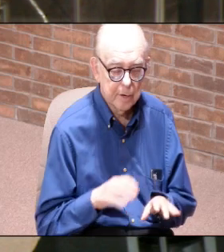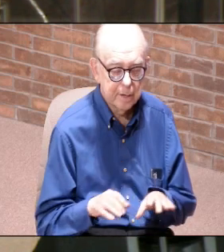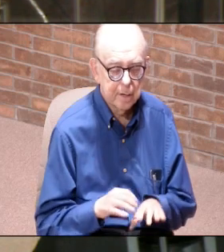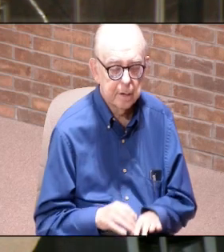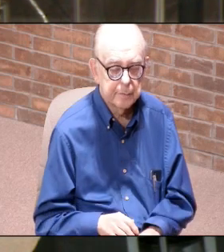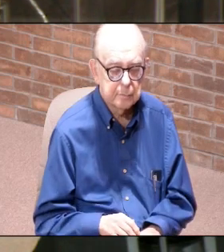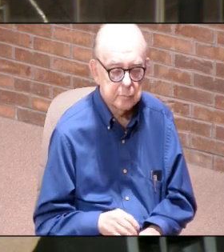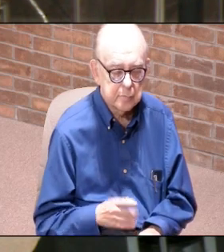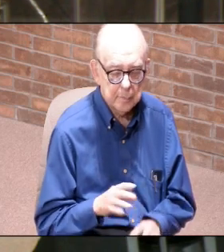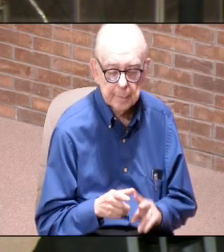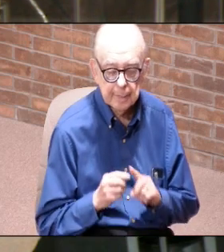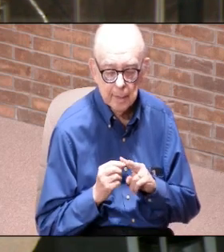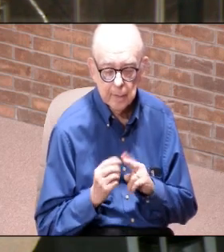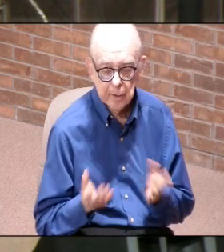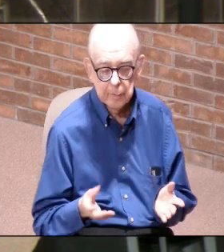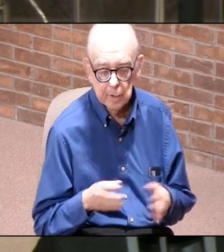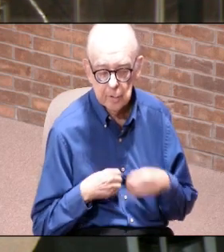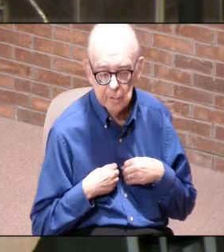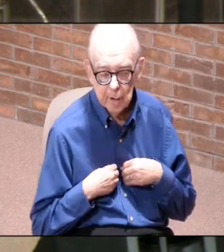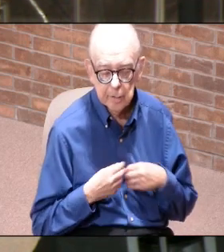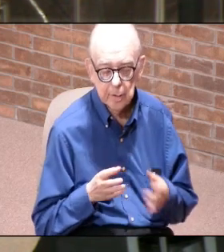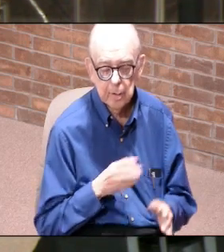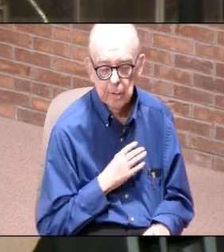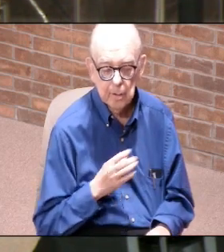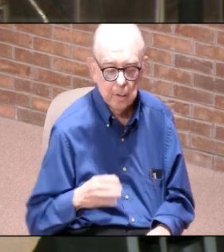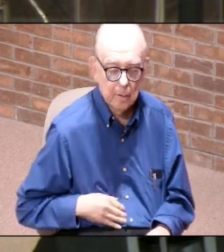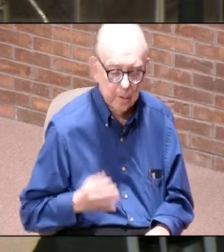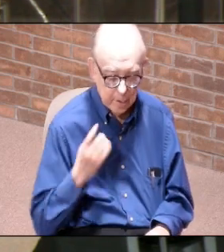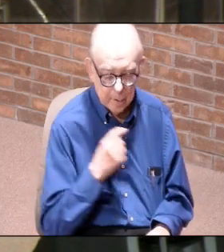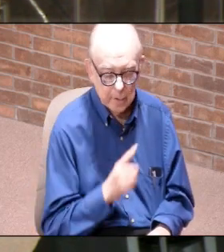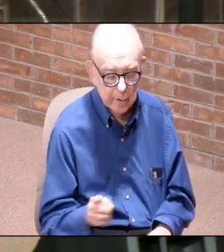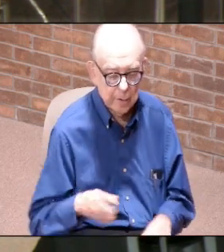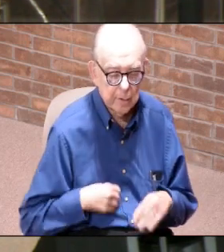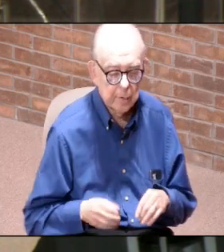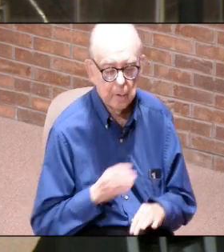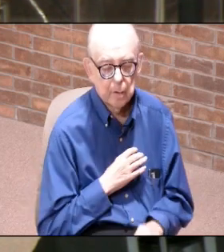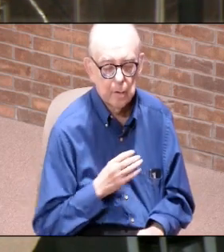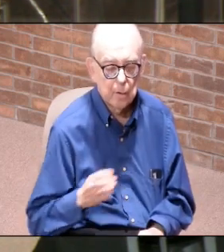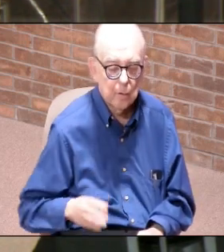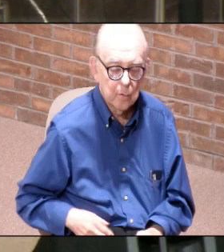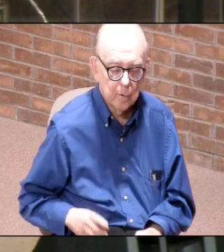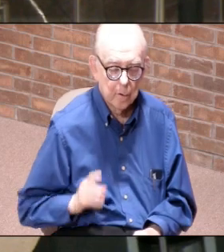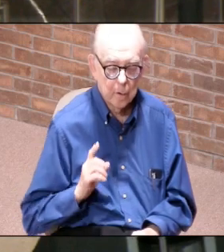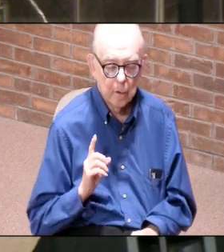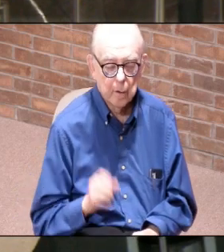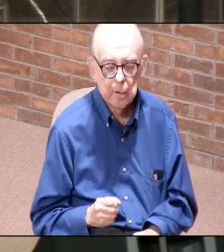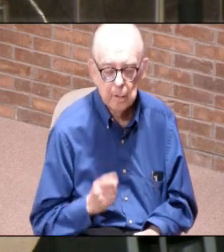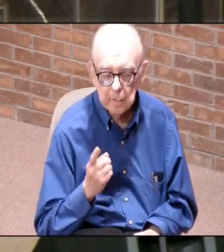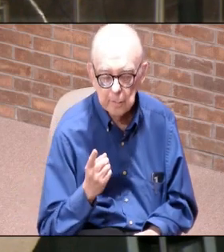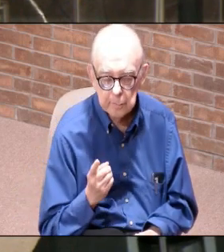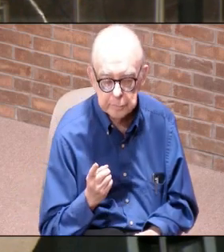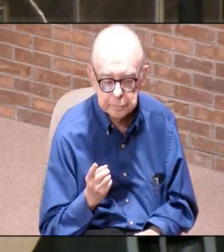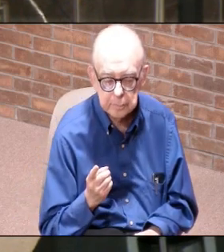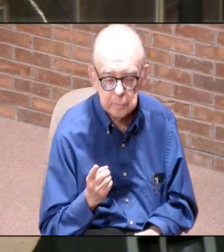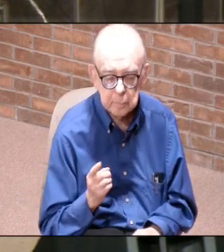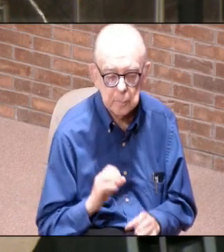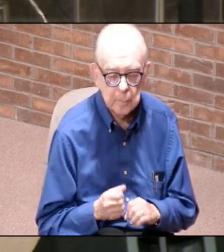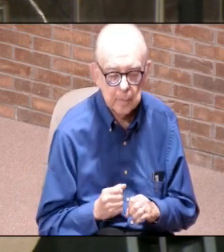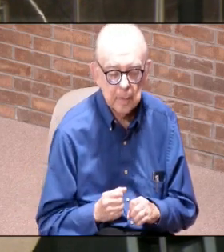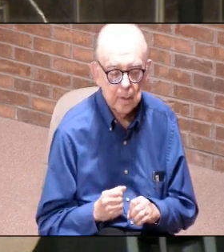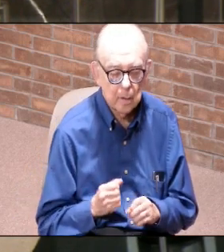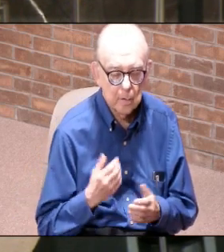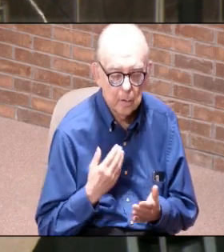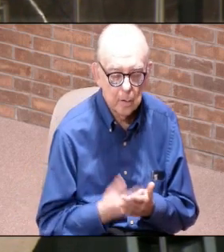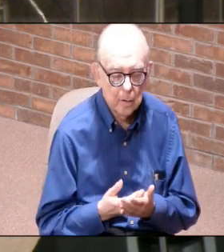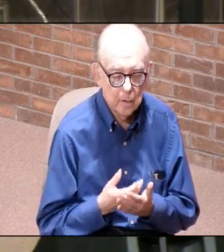We did accept him. And if you're one of those that accepted him, then you need to understand, how